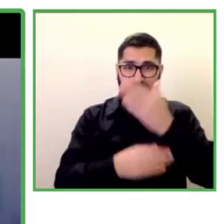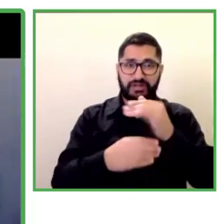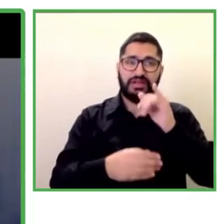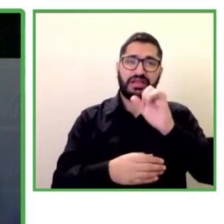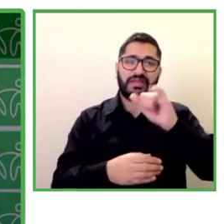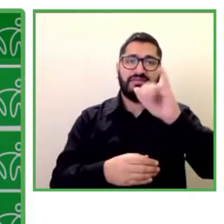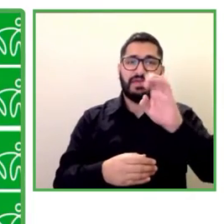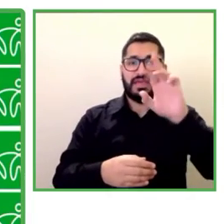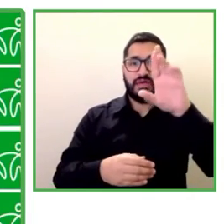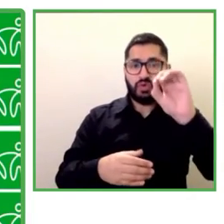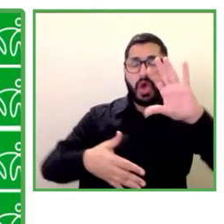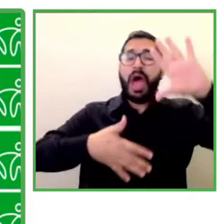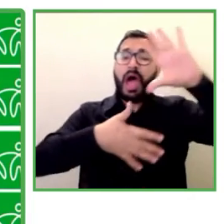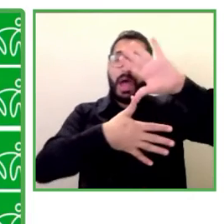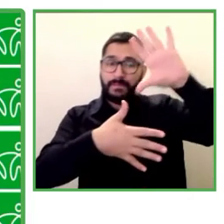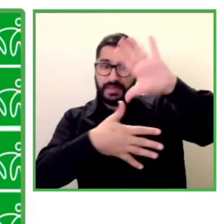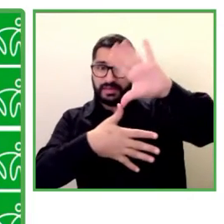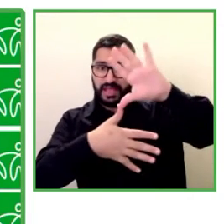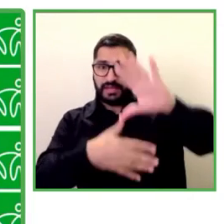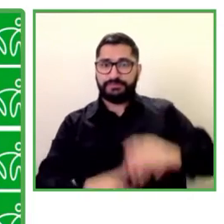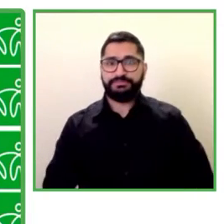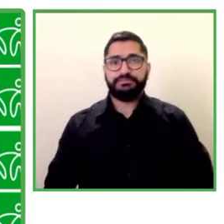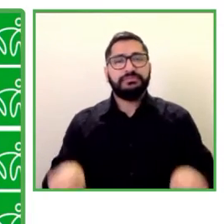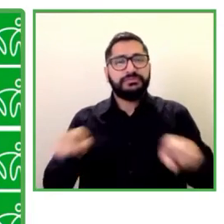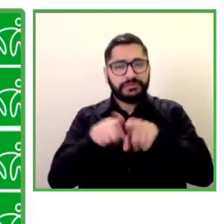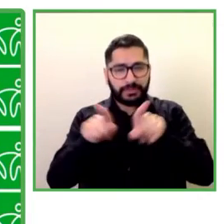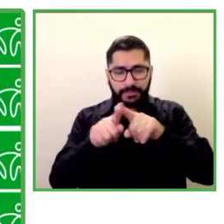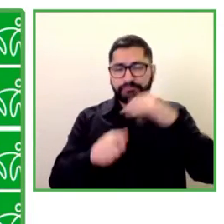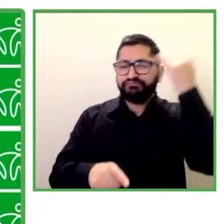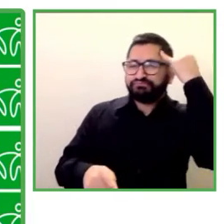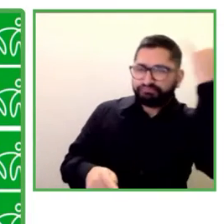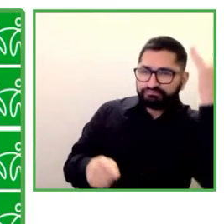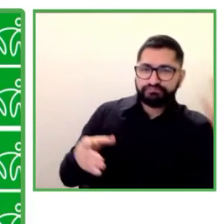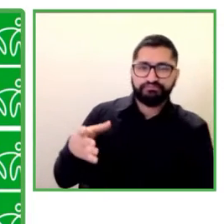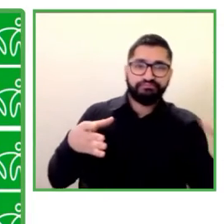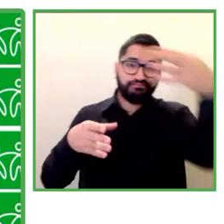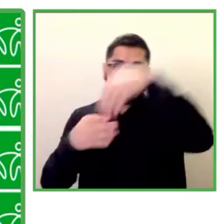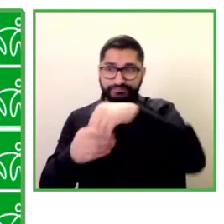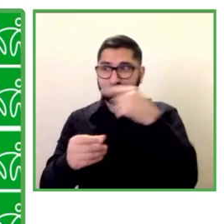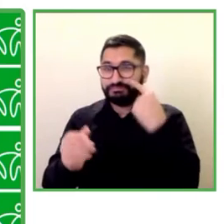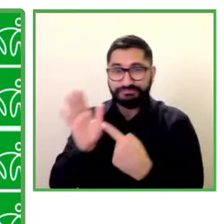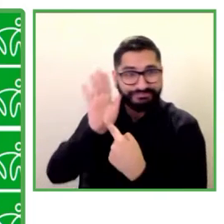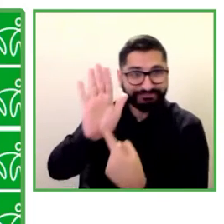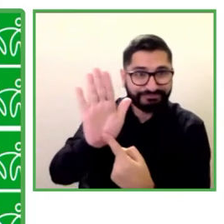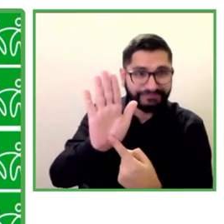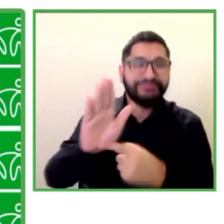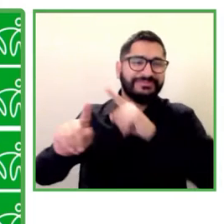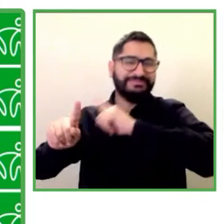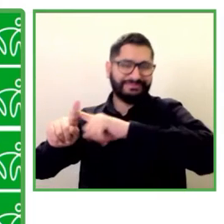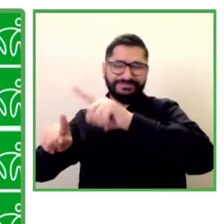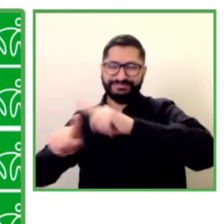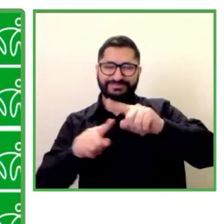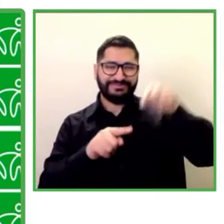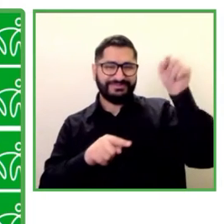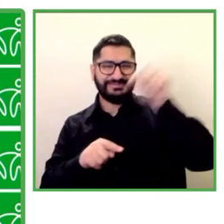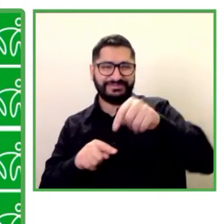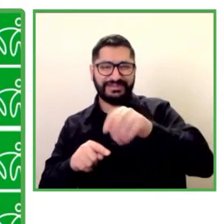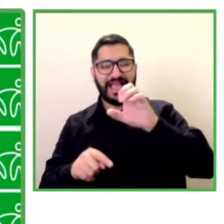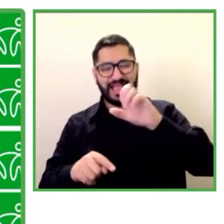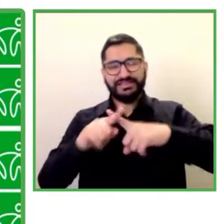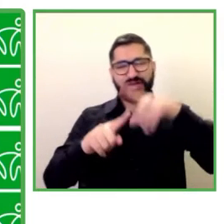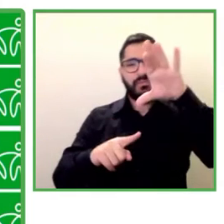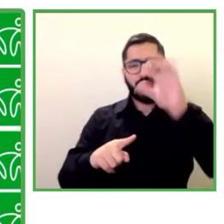this initiative. Well, you saw the presentation of Expo Inclusion. We opened a community of